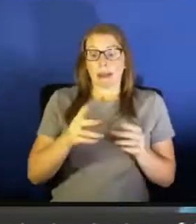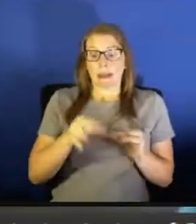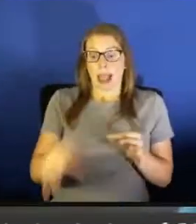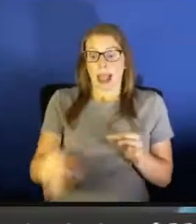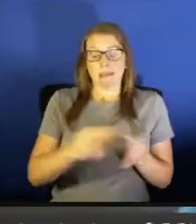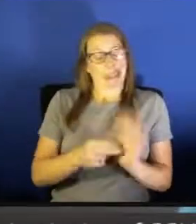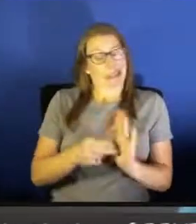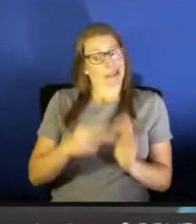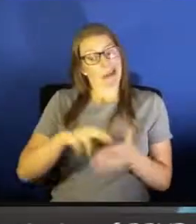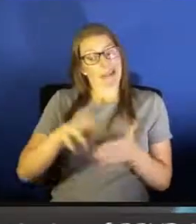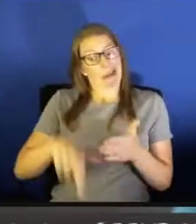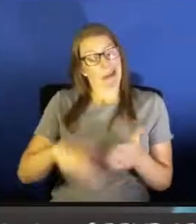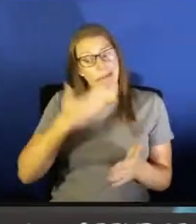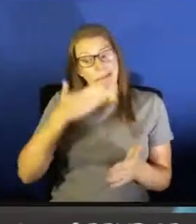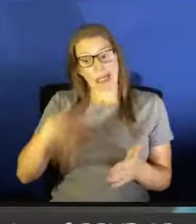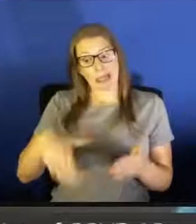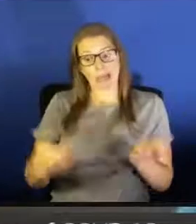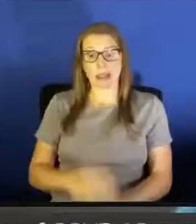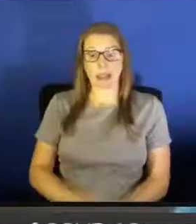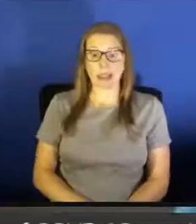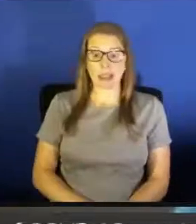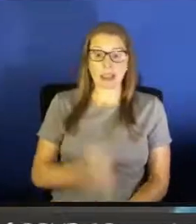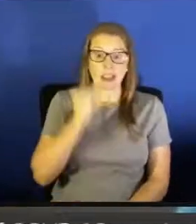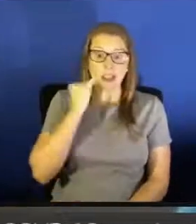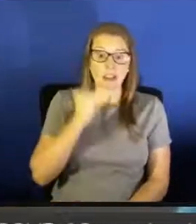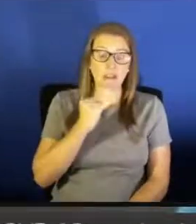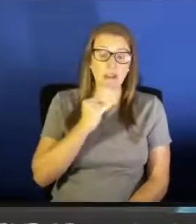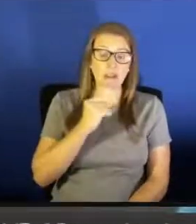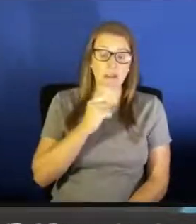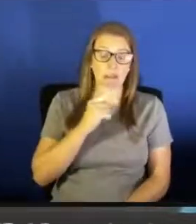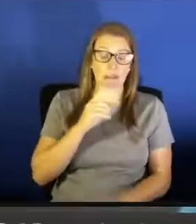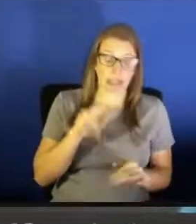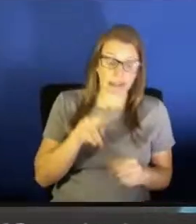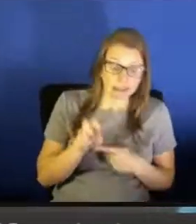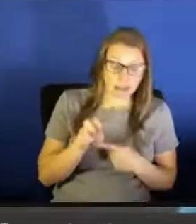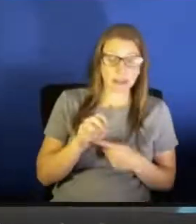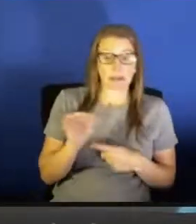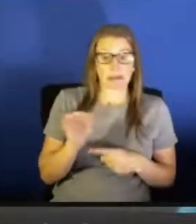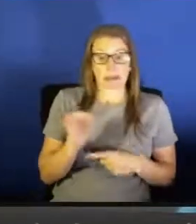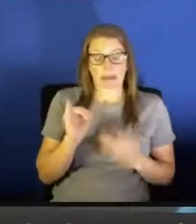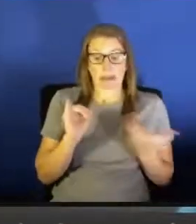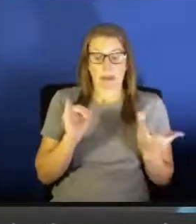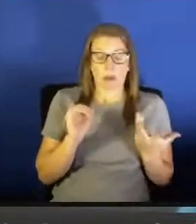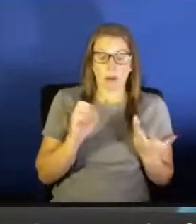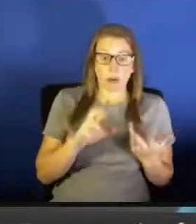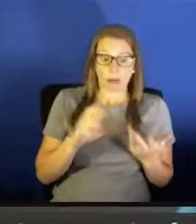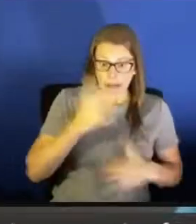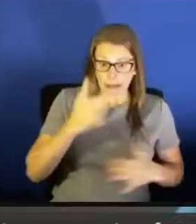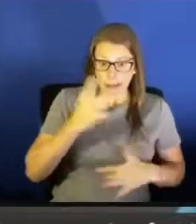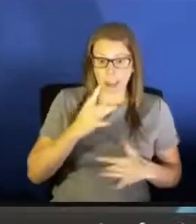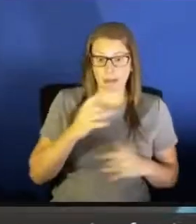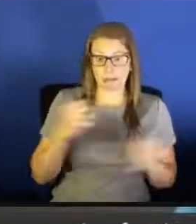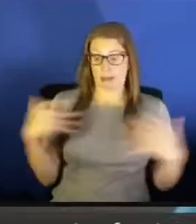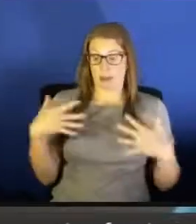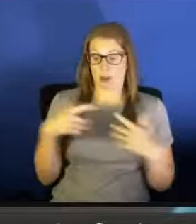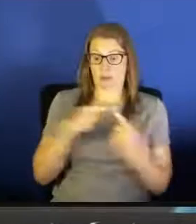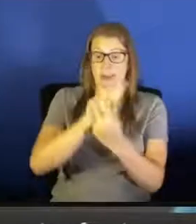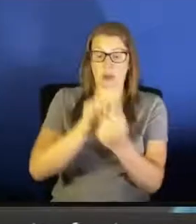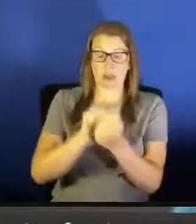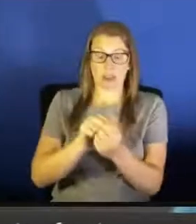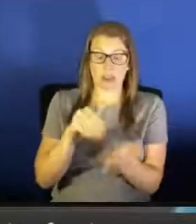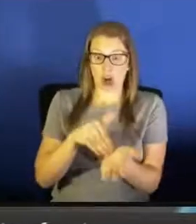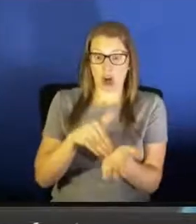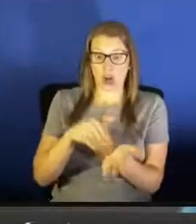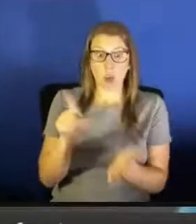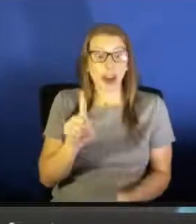go undiagnosed with acute or chronic diseases due to being fearful about being seen by a provider in the urgent